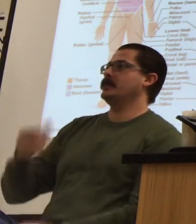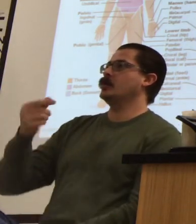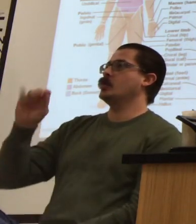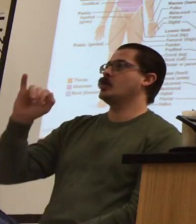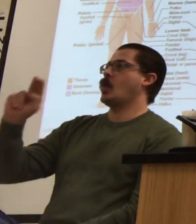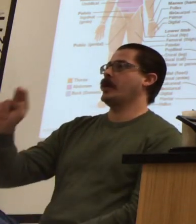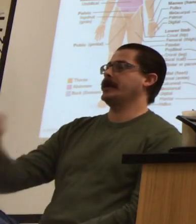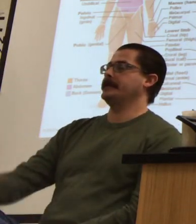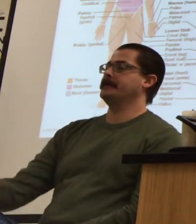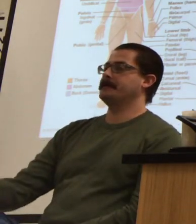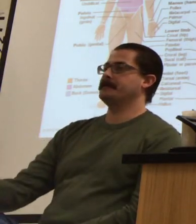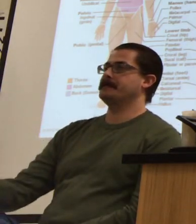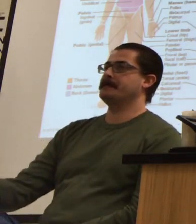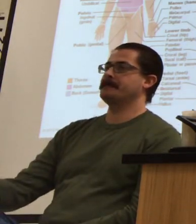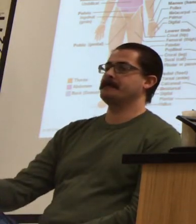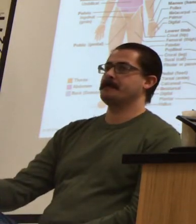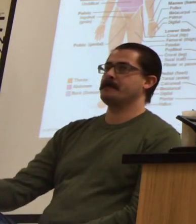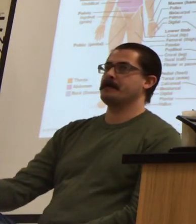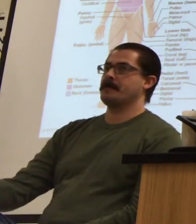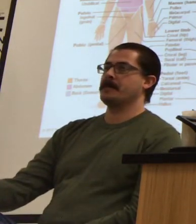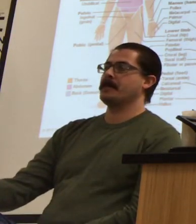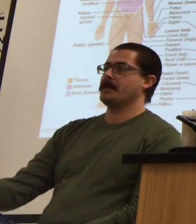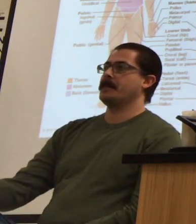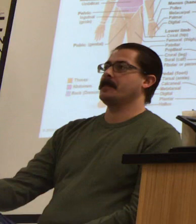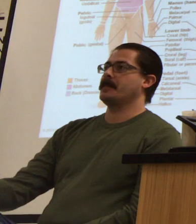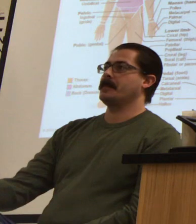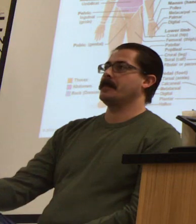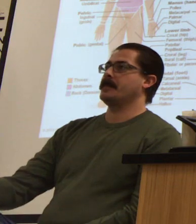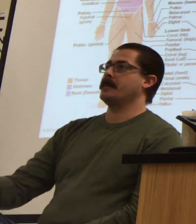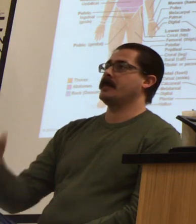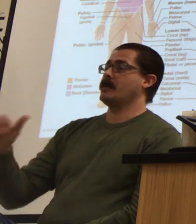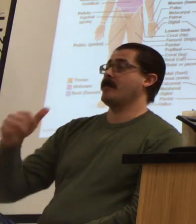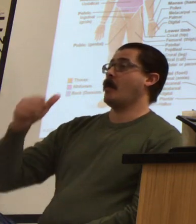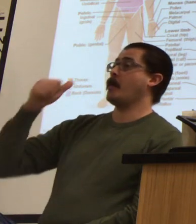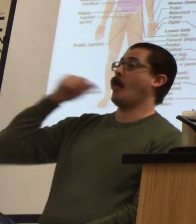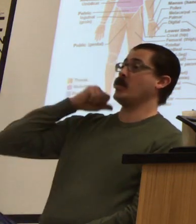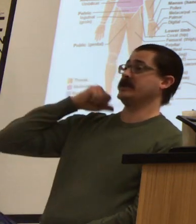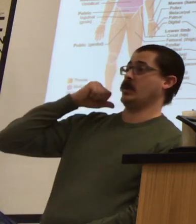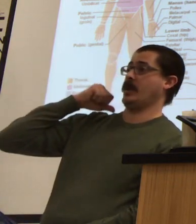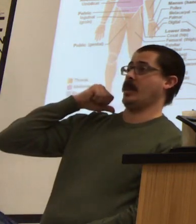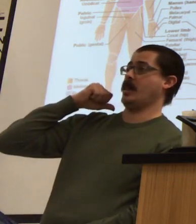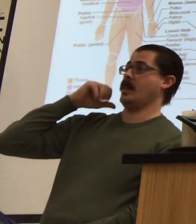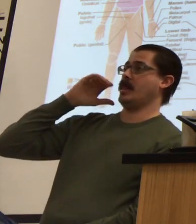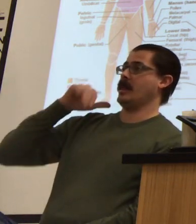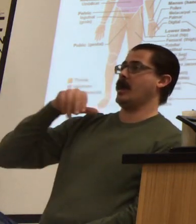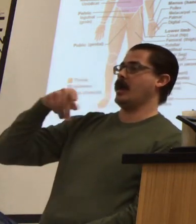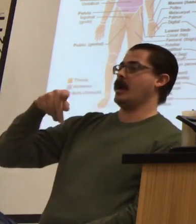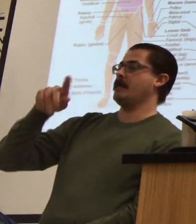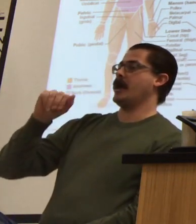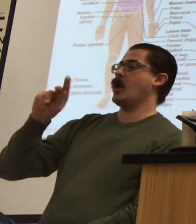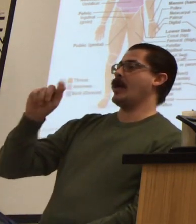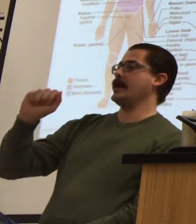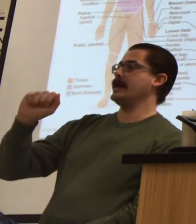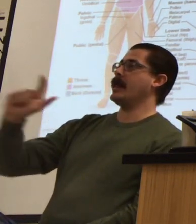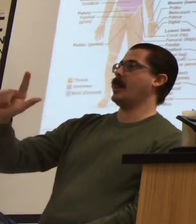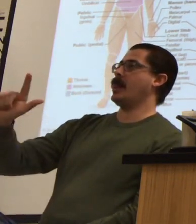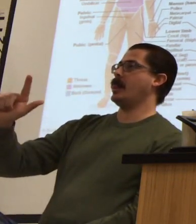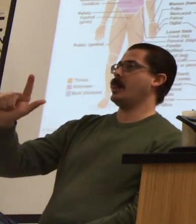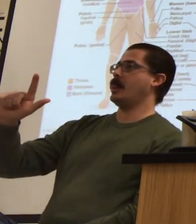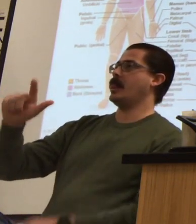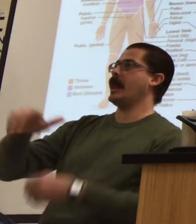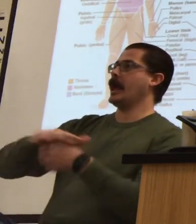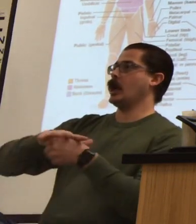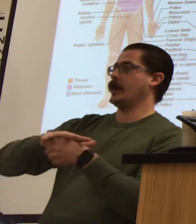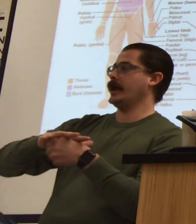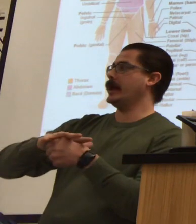Groin region. And they even point to posteriorly this perineal region right there. They point to